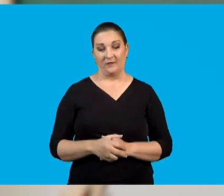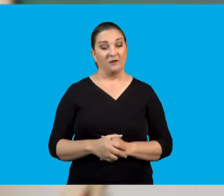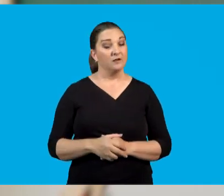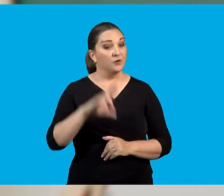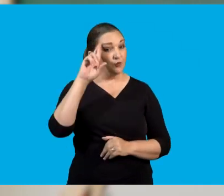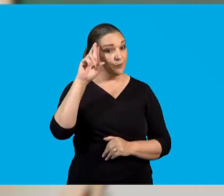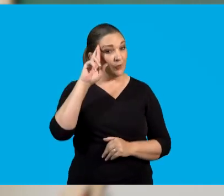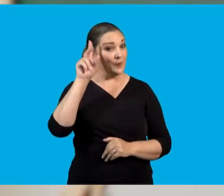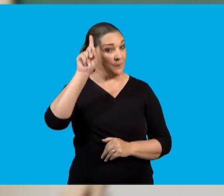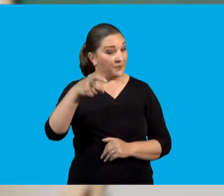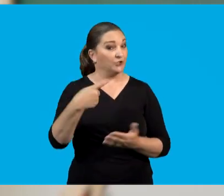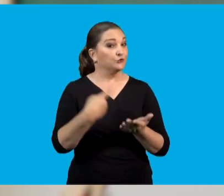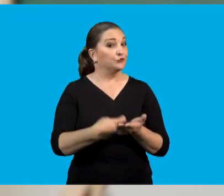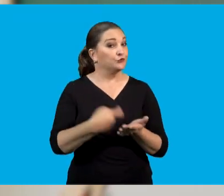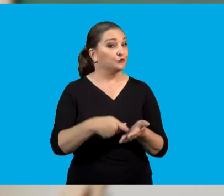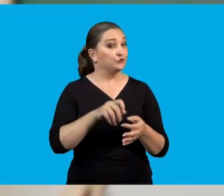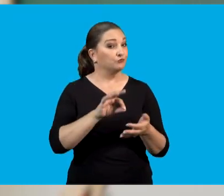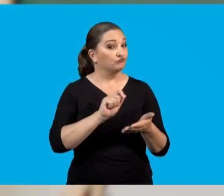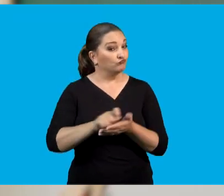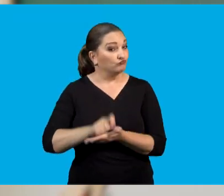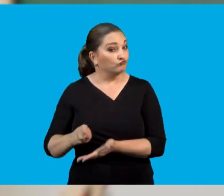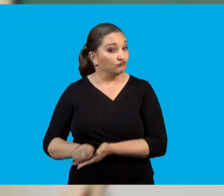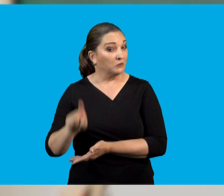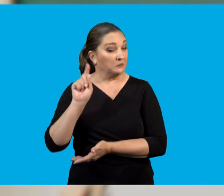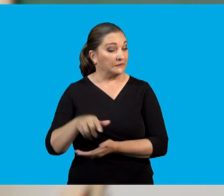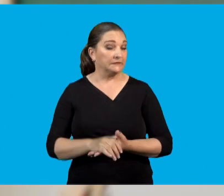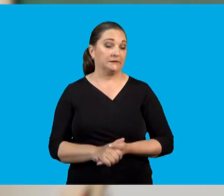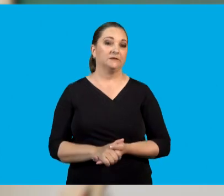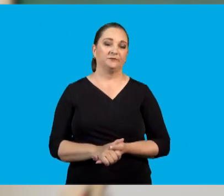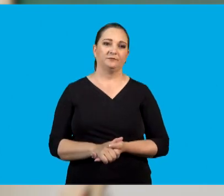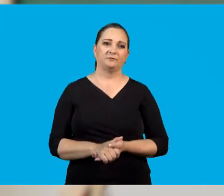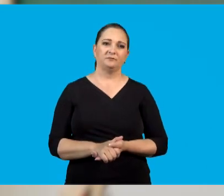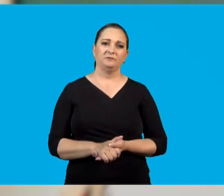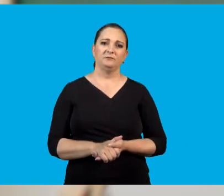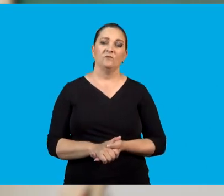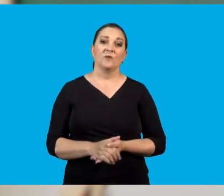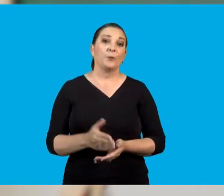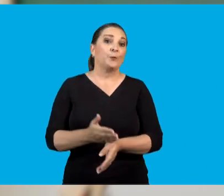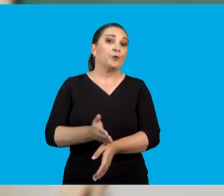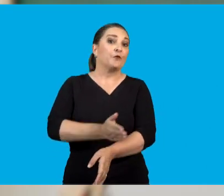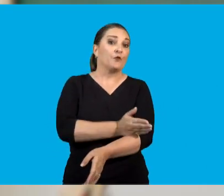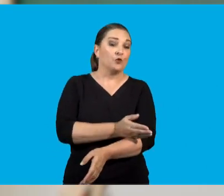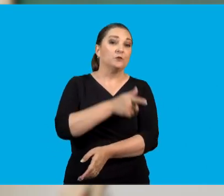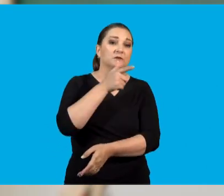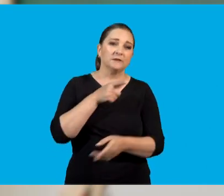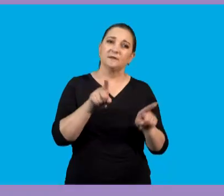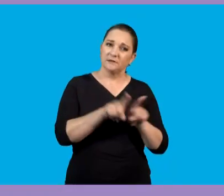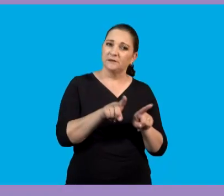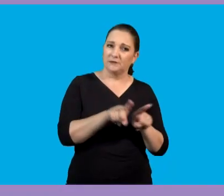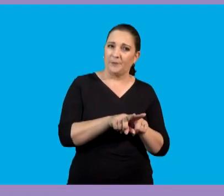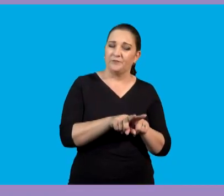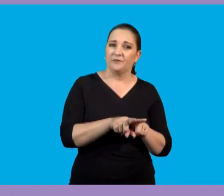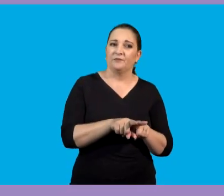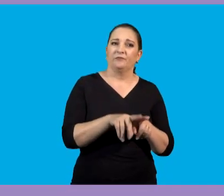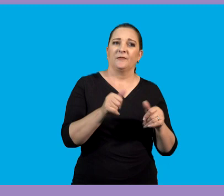your reason why you are concluding that these two triangles are similar. So even in the previous one that we started with, we